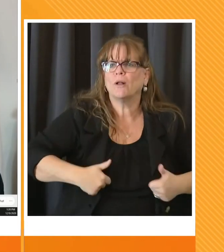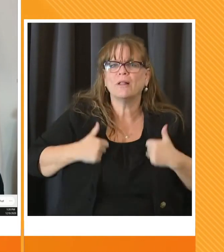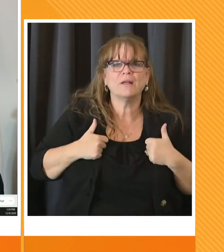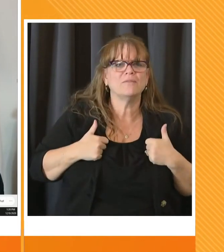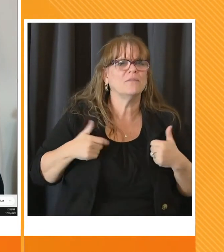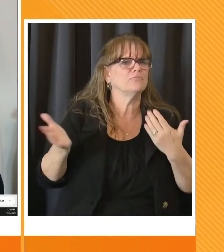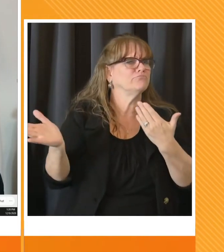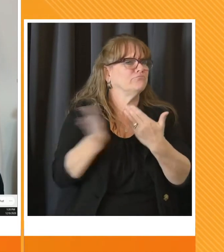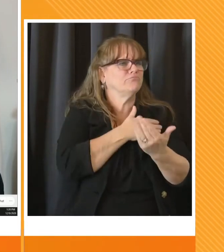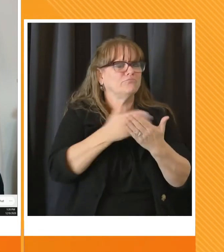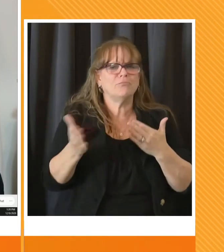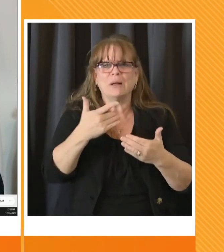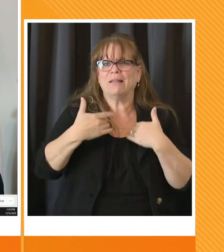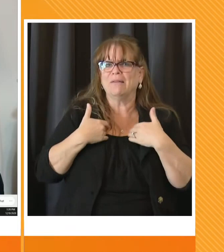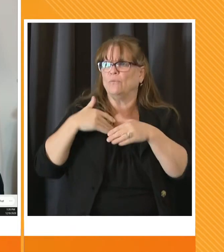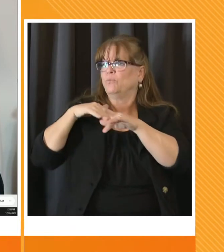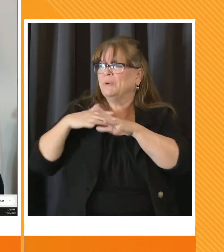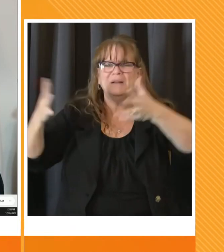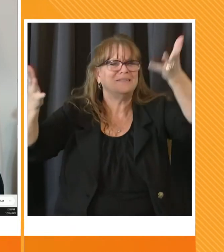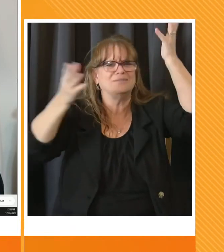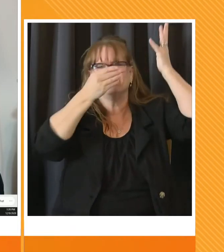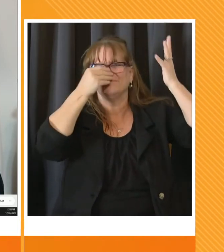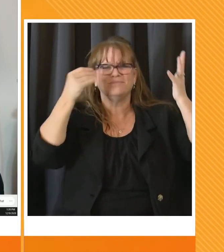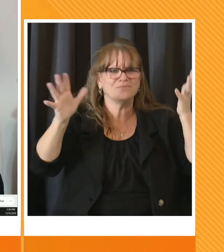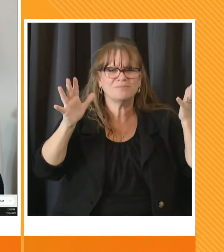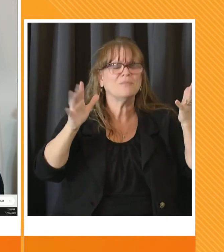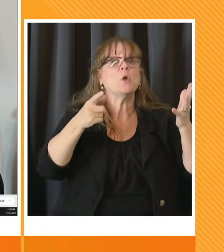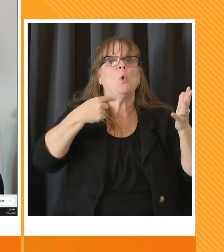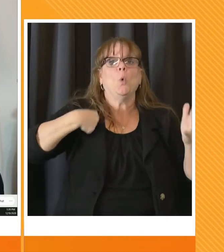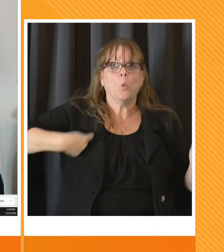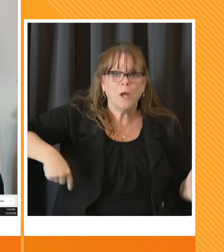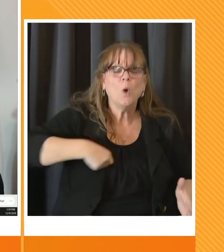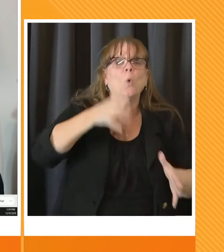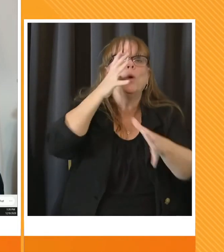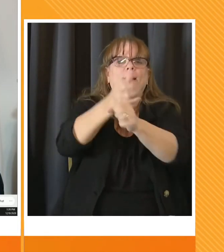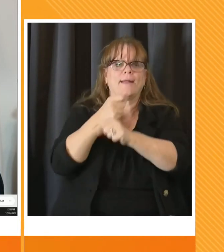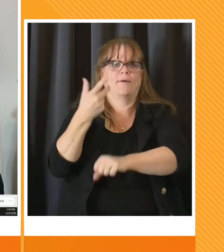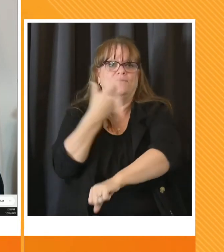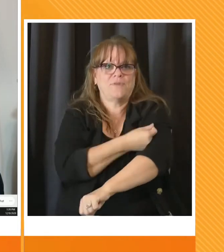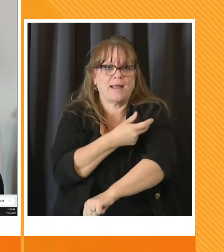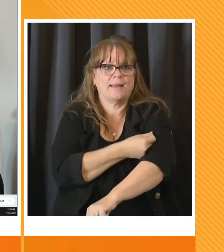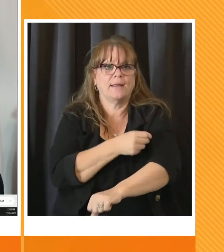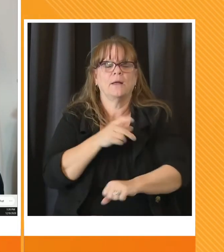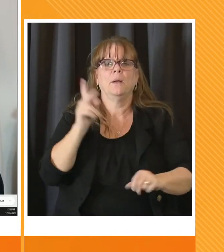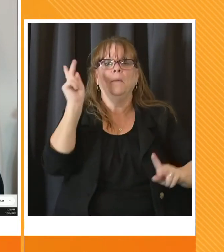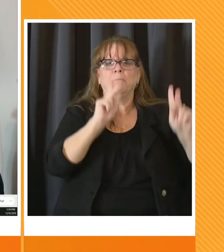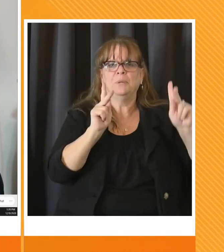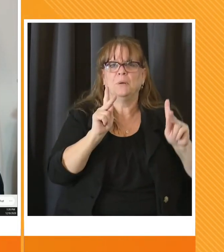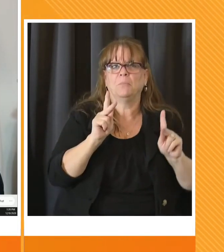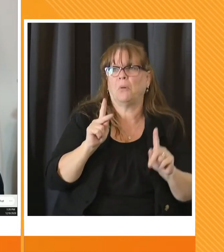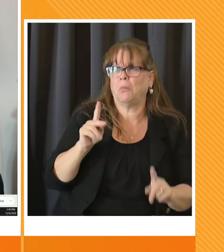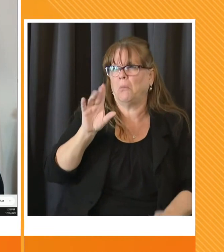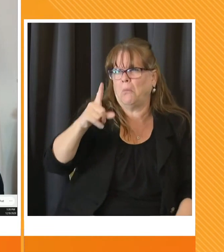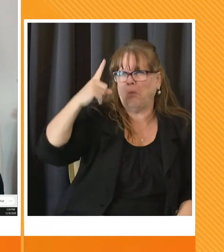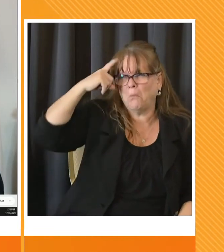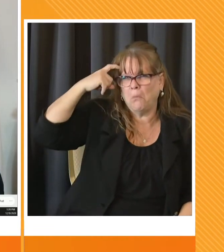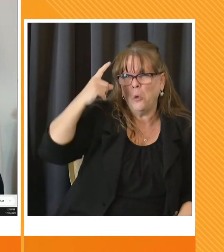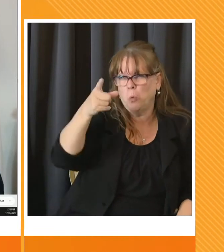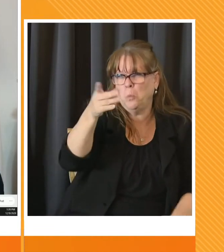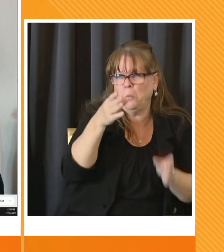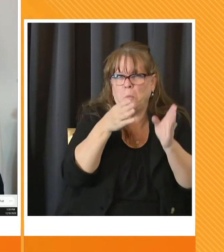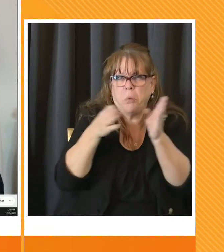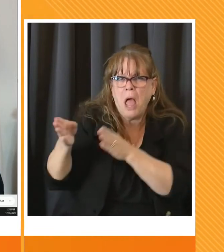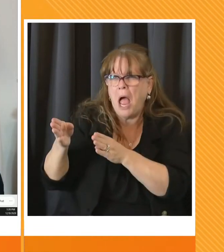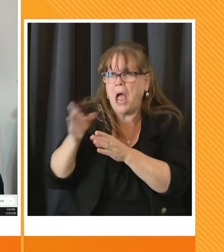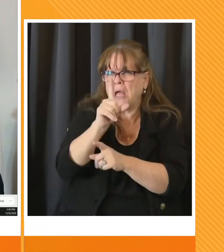some speculation that based on other iterations of the plan, somehow people would get it first in prison. That was never what